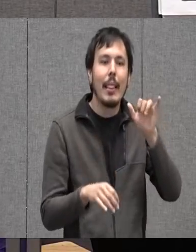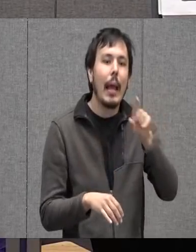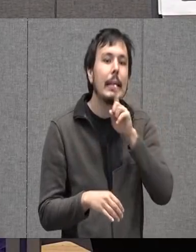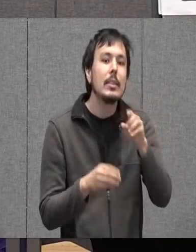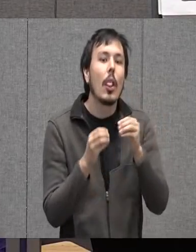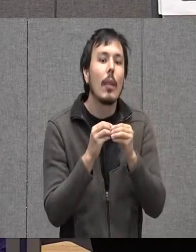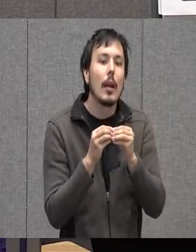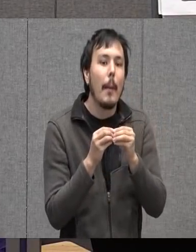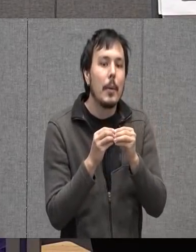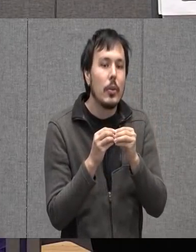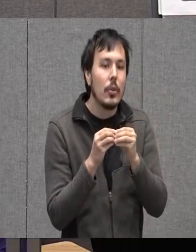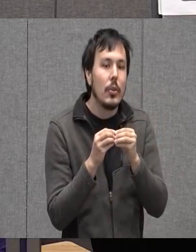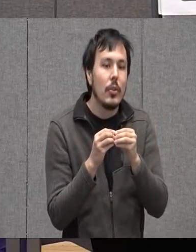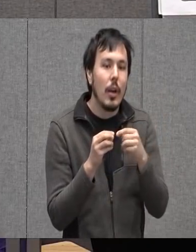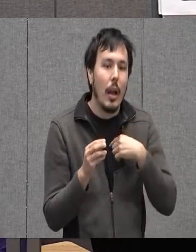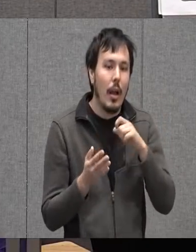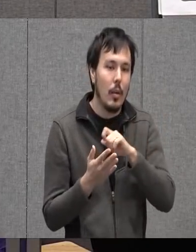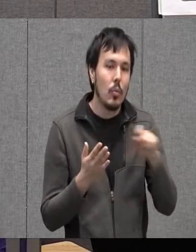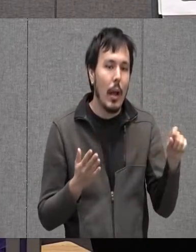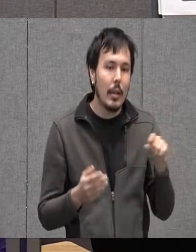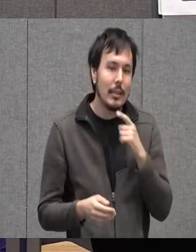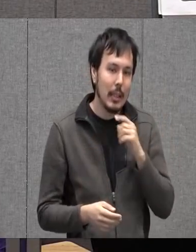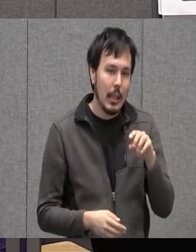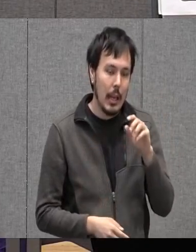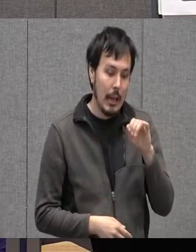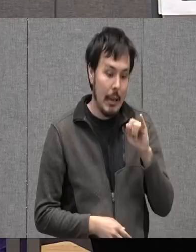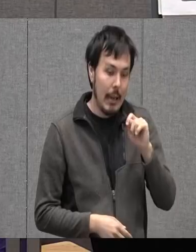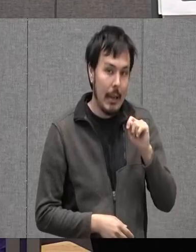31 is almost